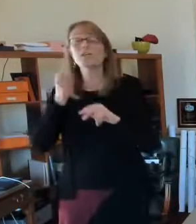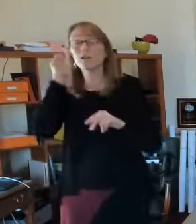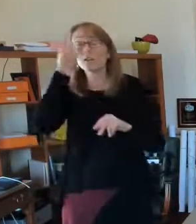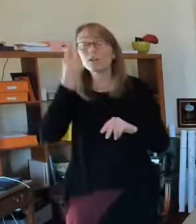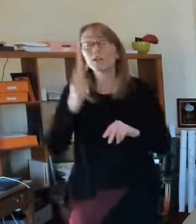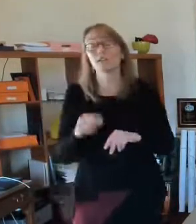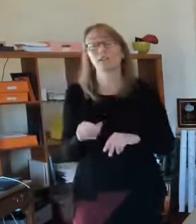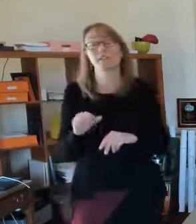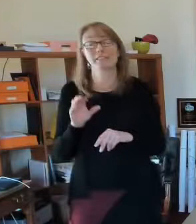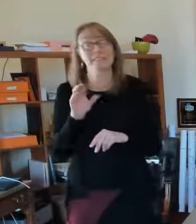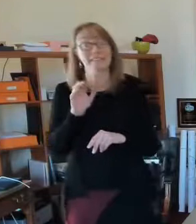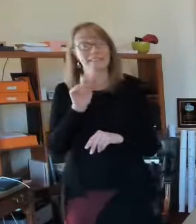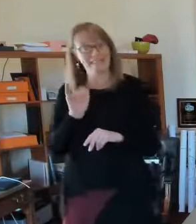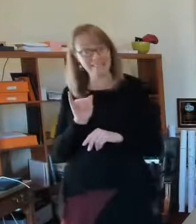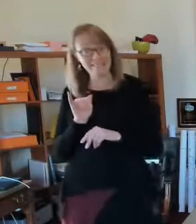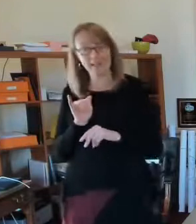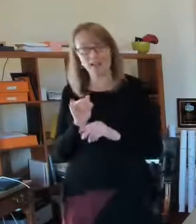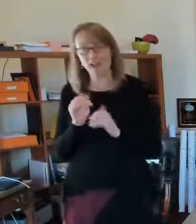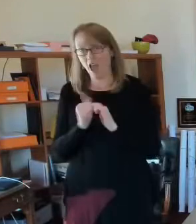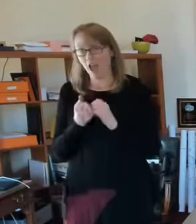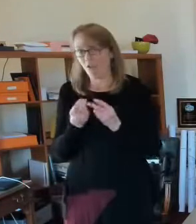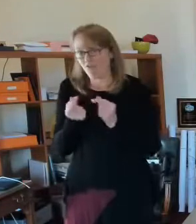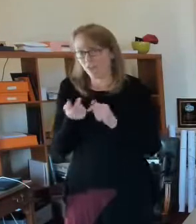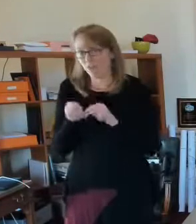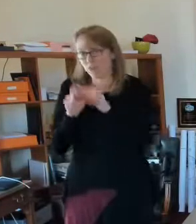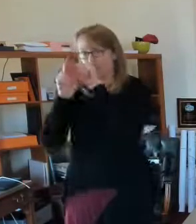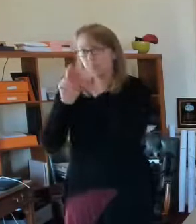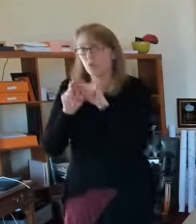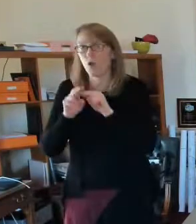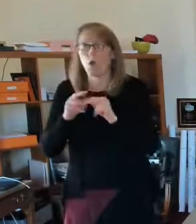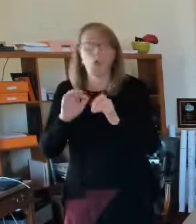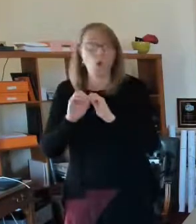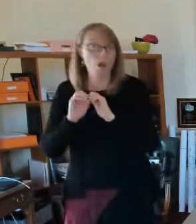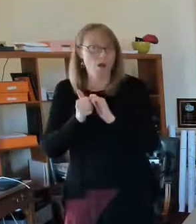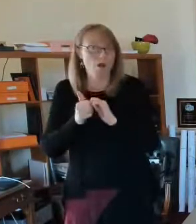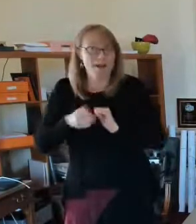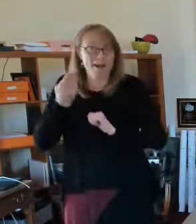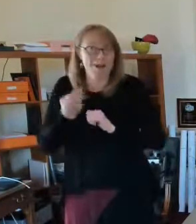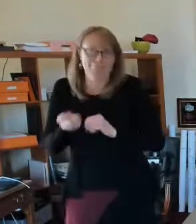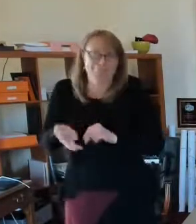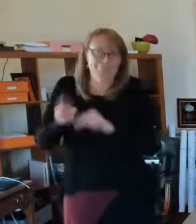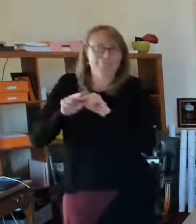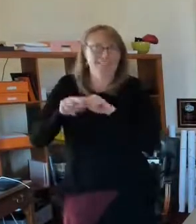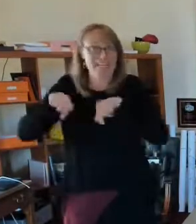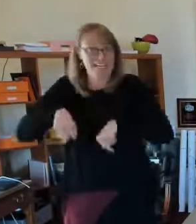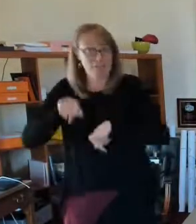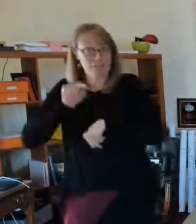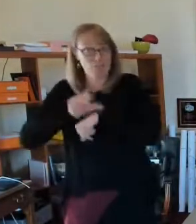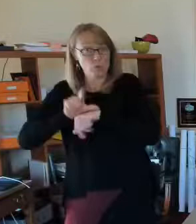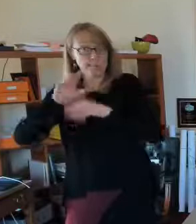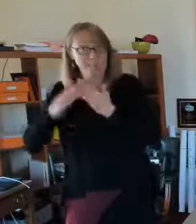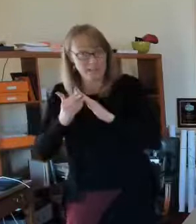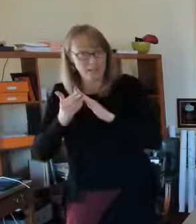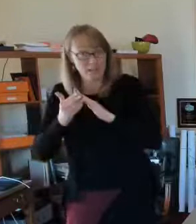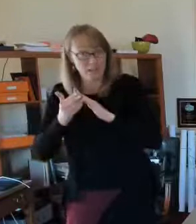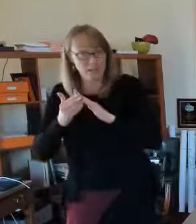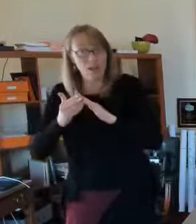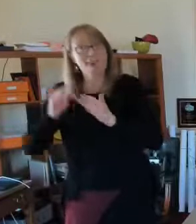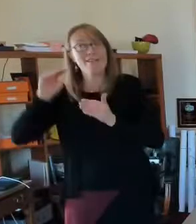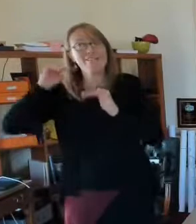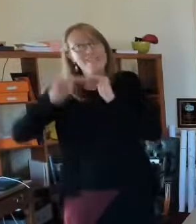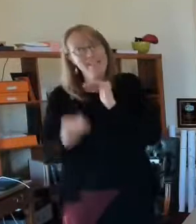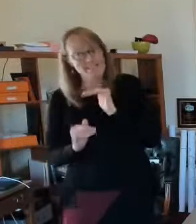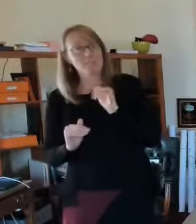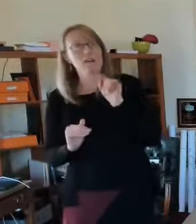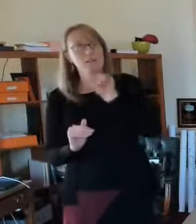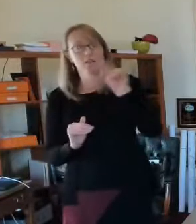the city than they are in the other counties per 100,000 population. Don't take that to mean they're